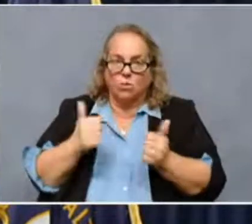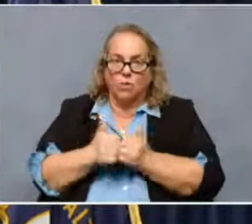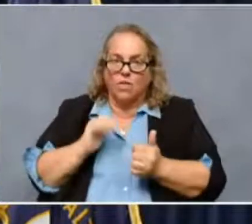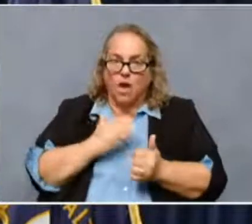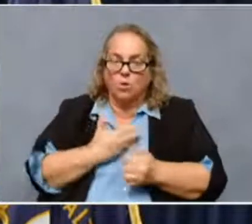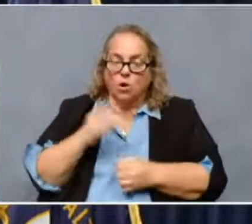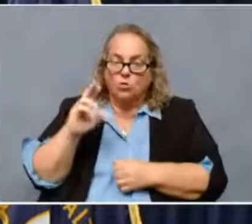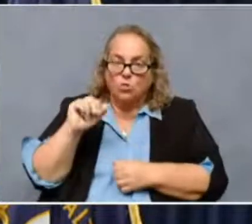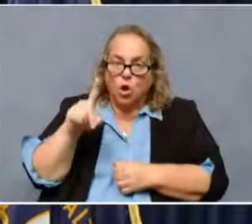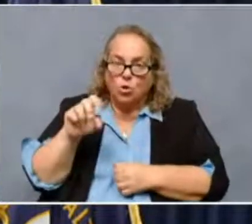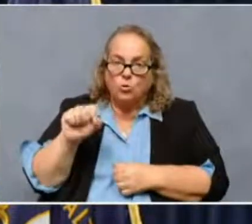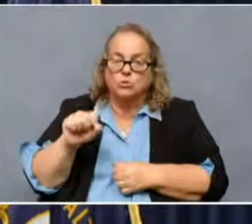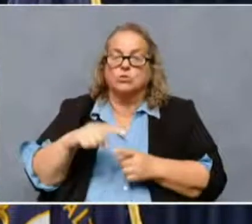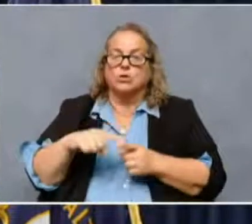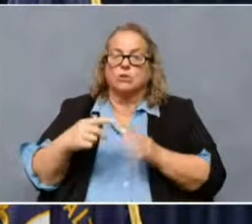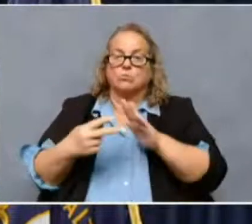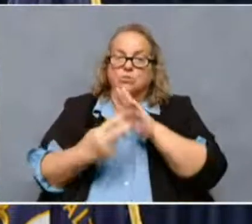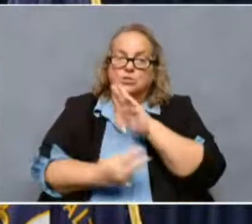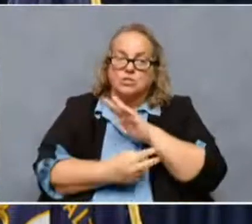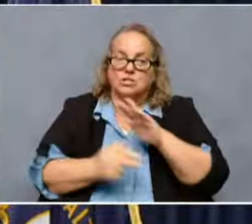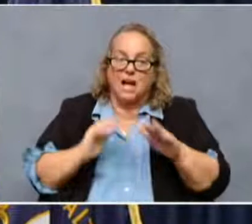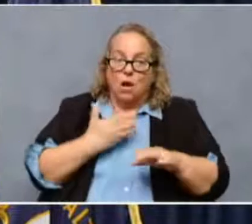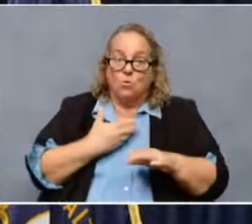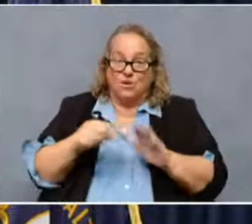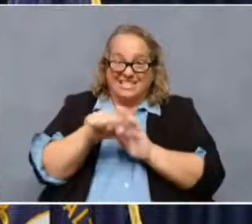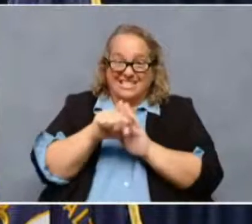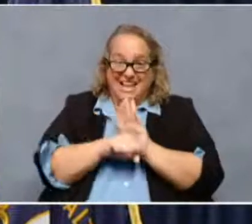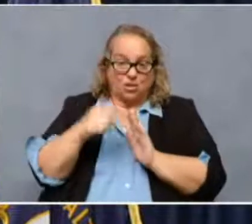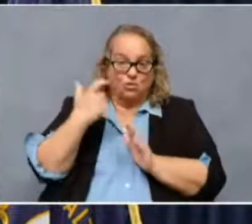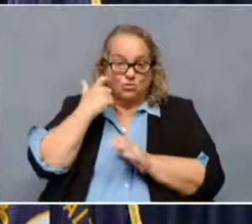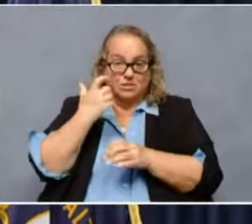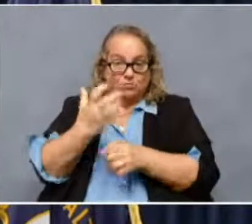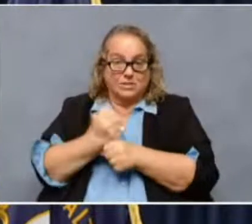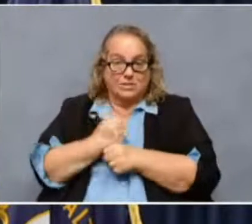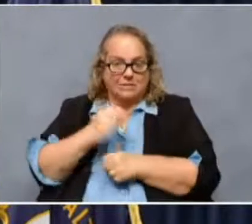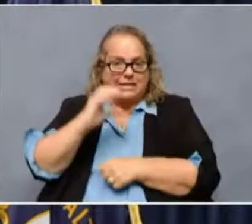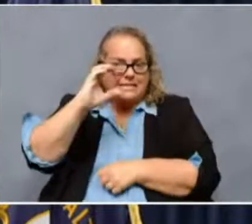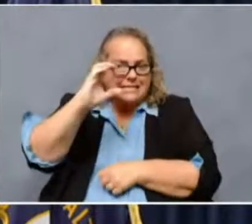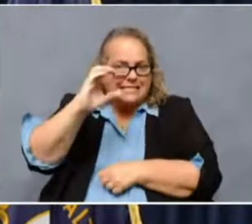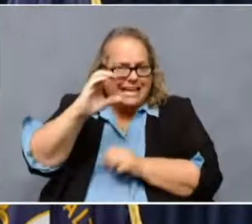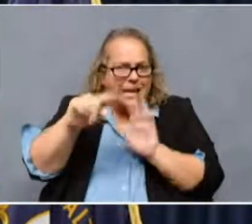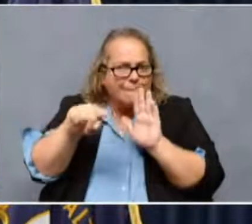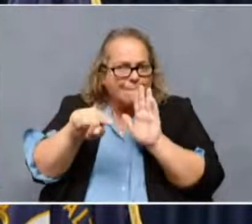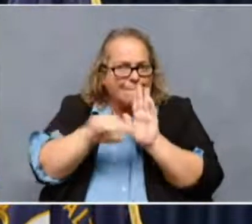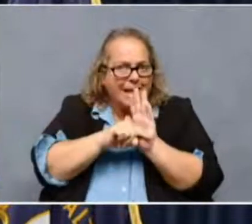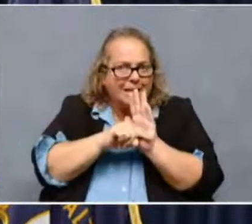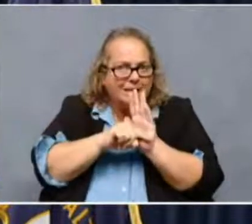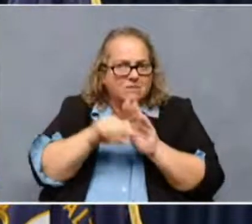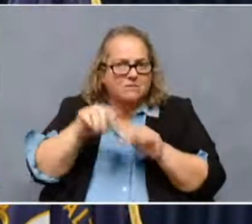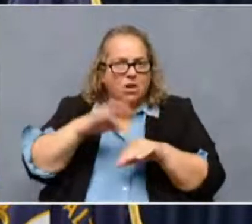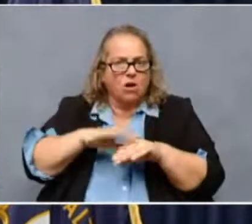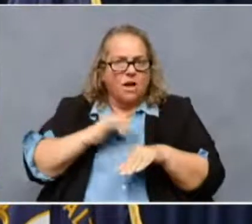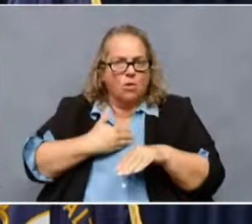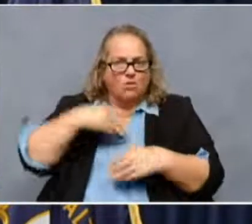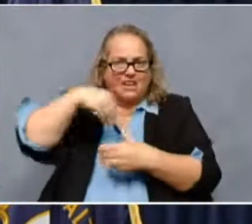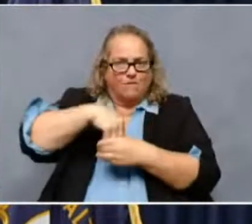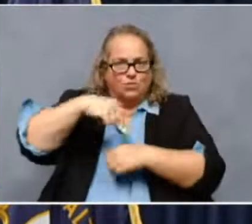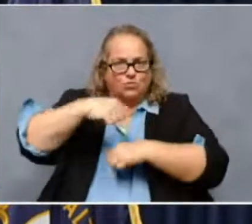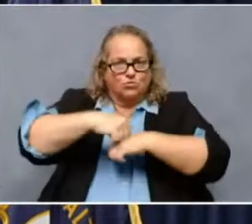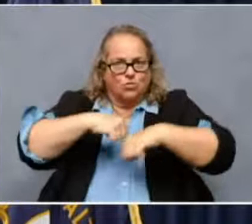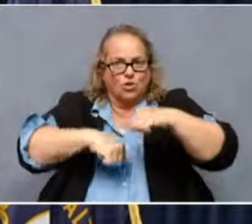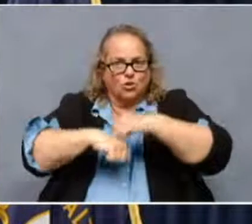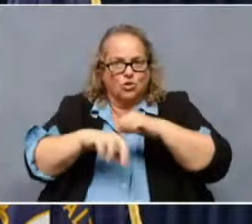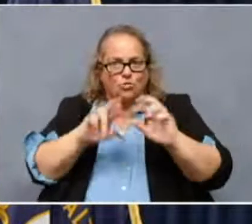state recently received a C- on our infrastructure report card, and this will help us to make sure we improve that grade